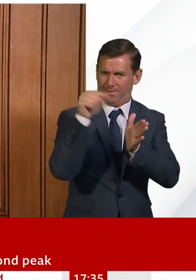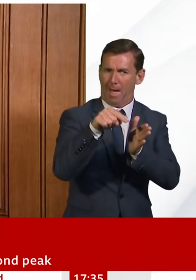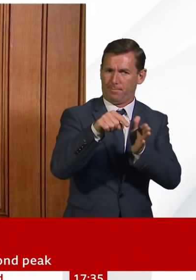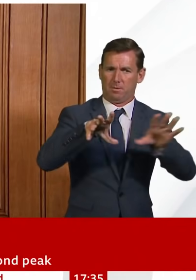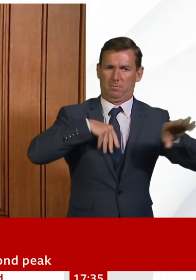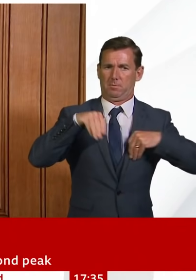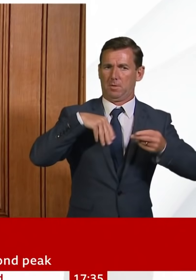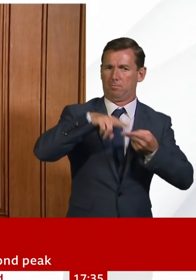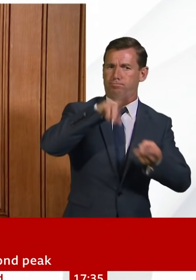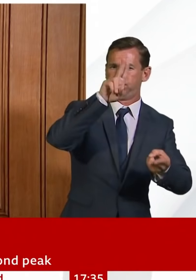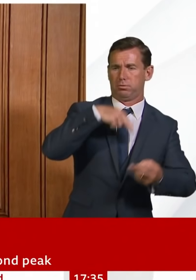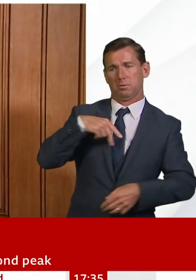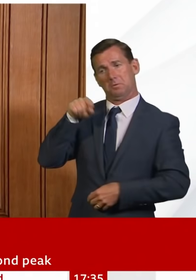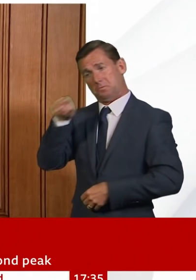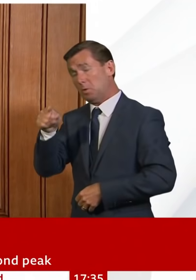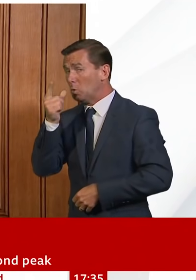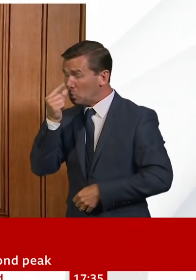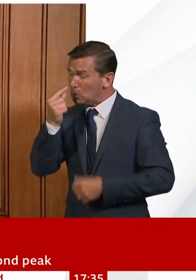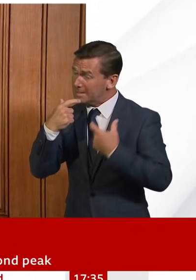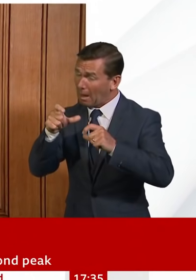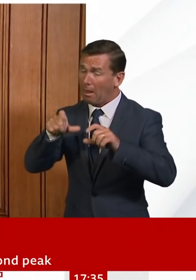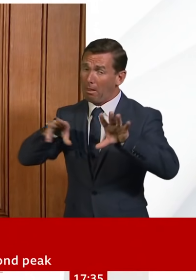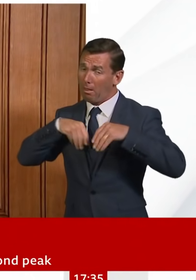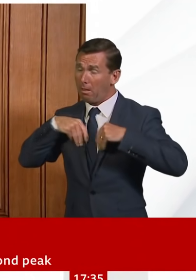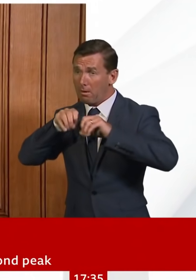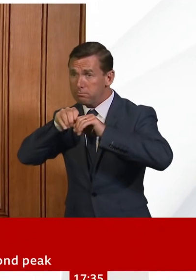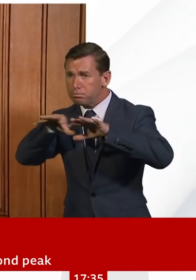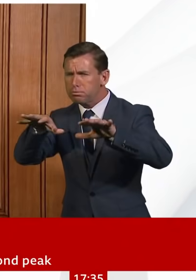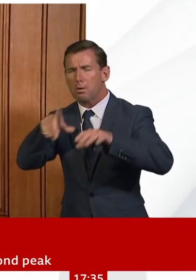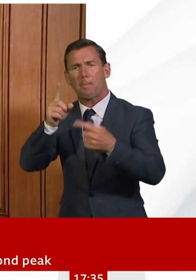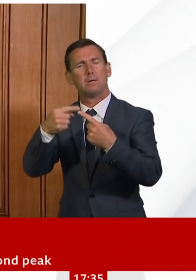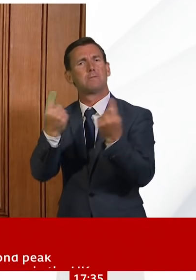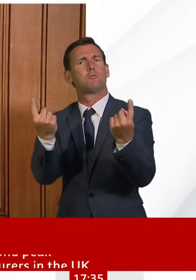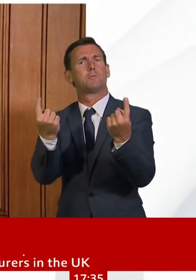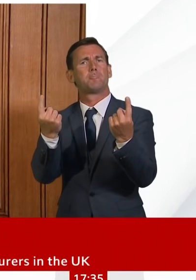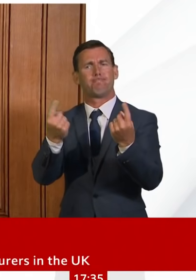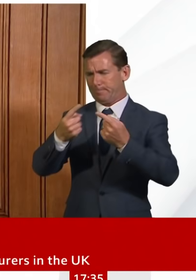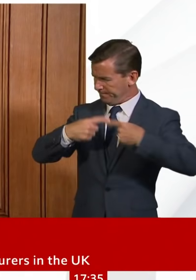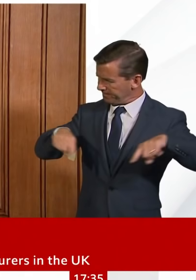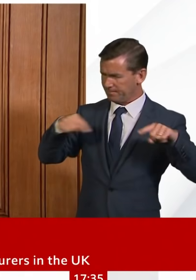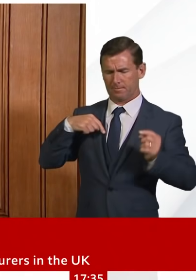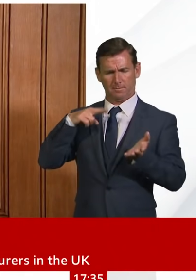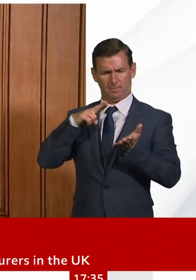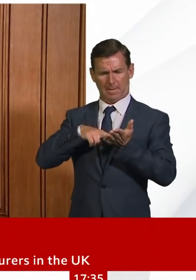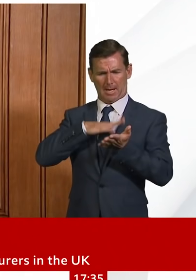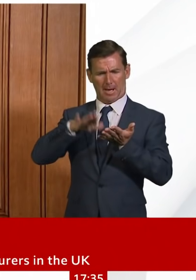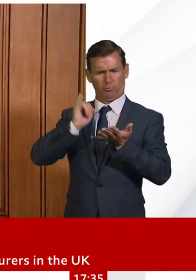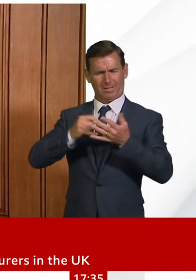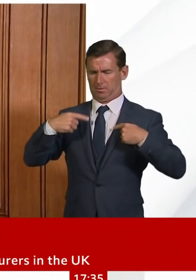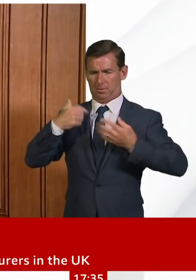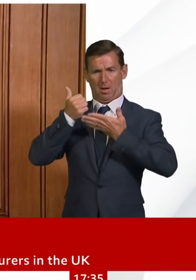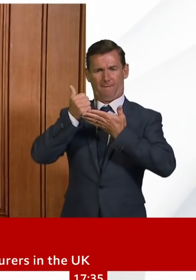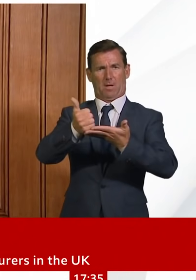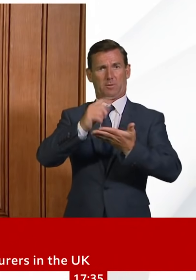our communities. And the public health advice remains the same, that the moment you have symptoms